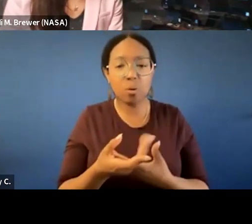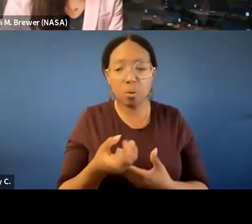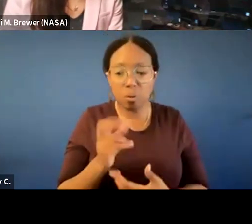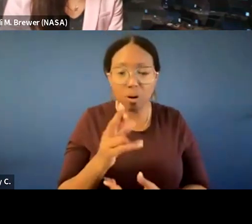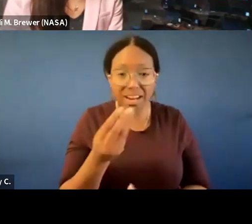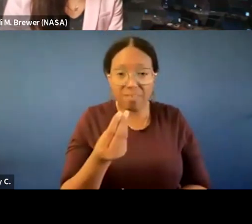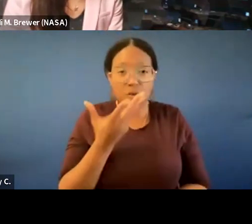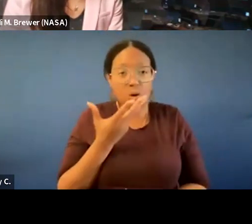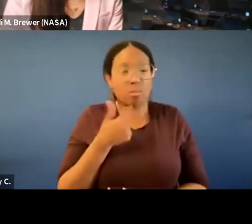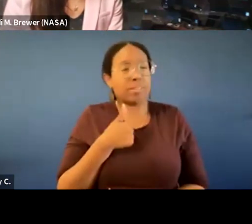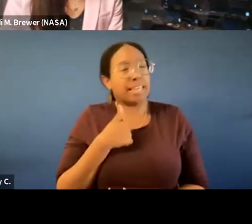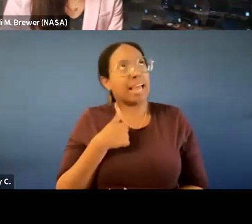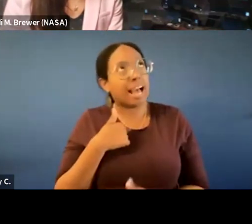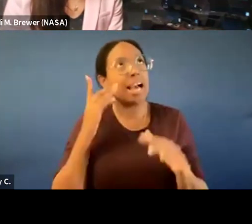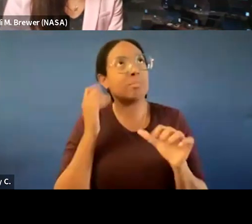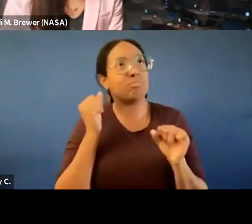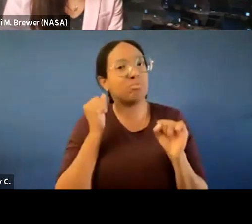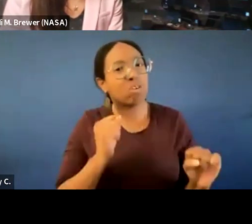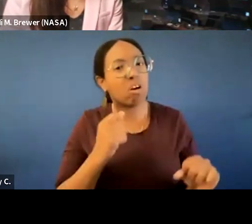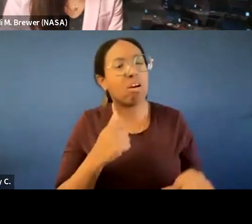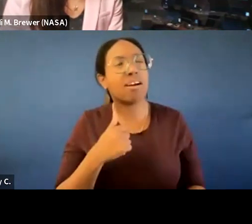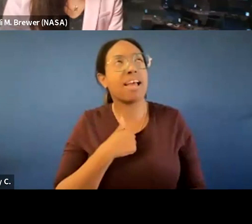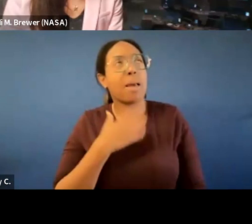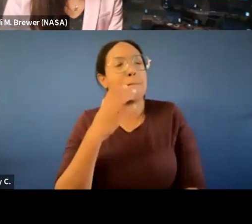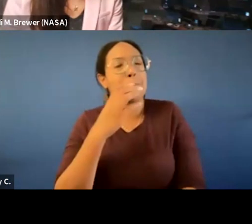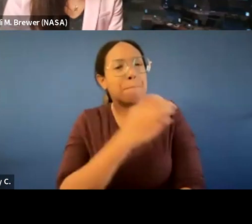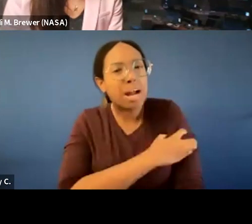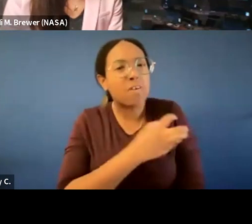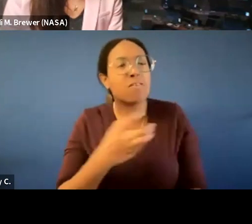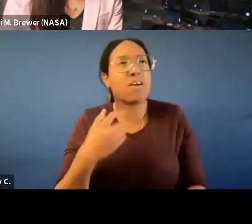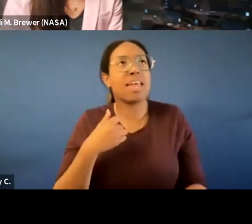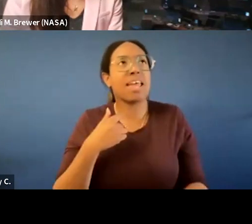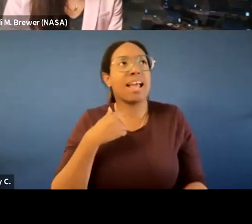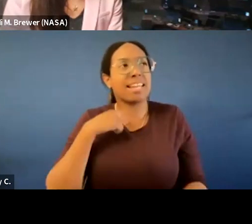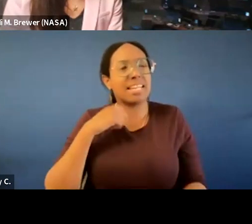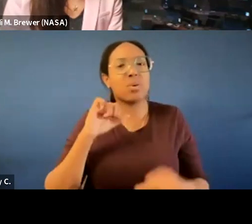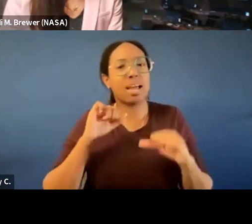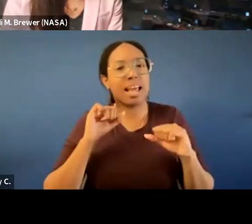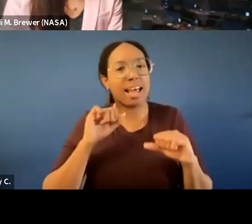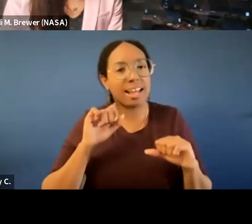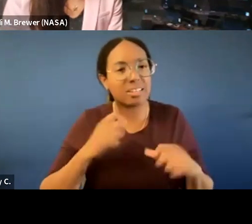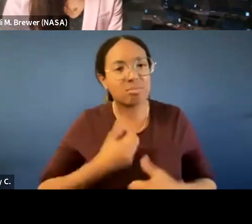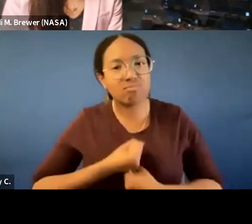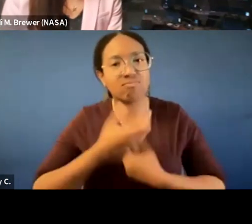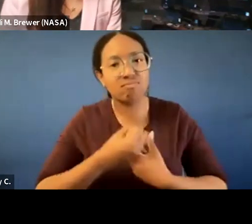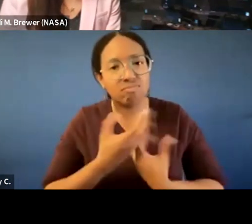you are strong, you are powerful, you are meant to have a voice, you are here for a reason, you know,